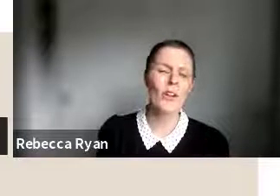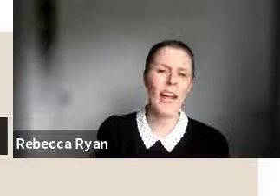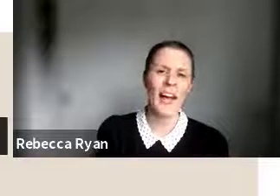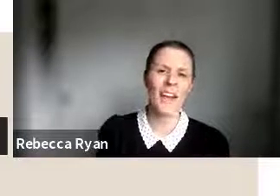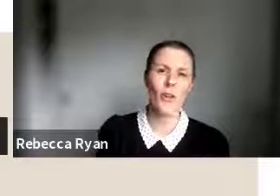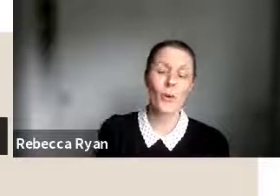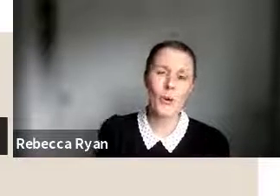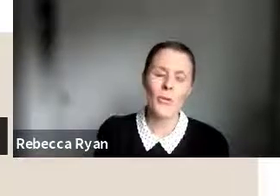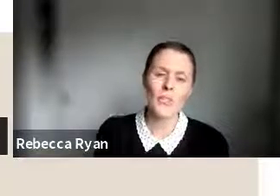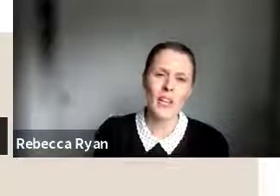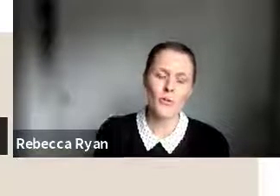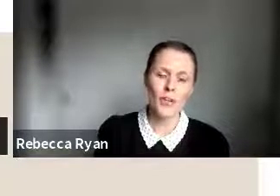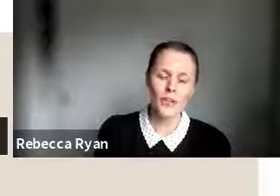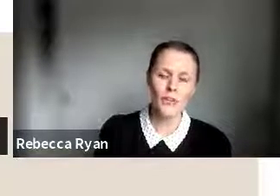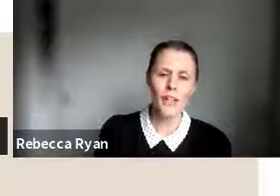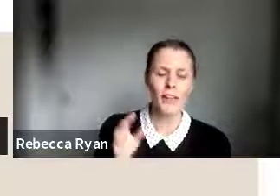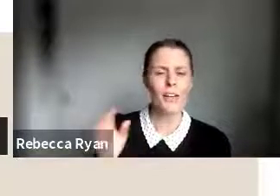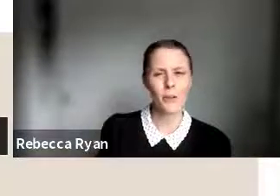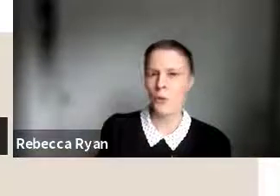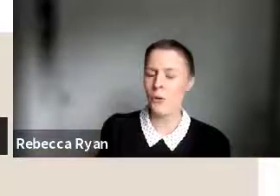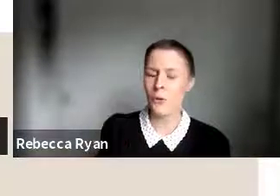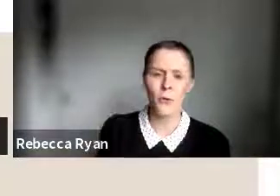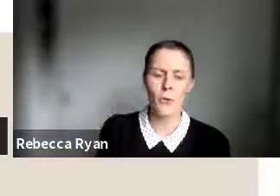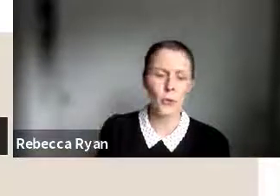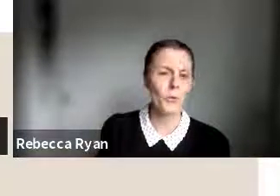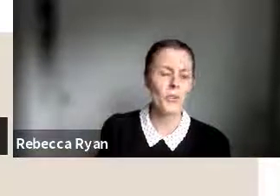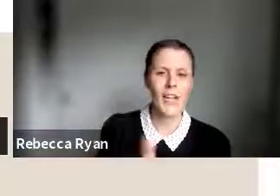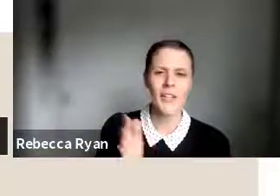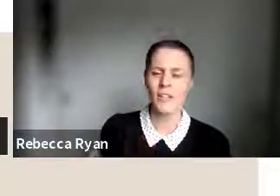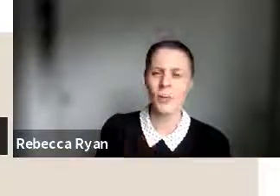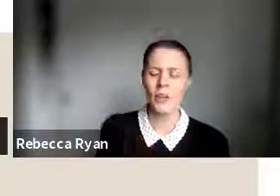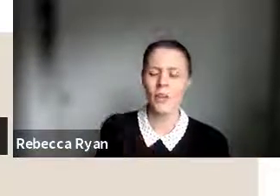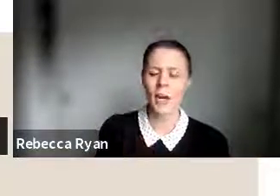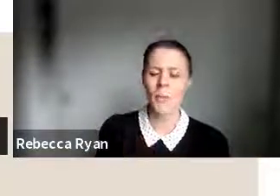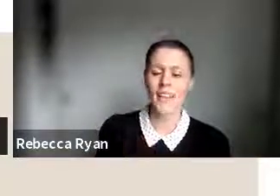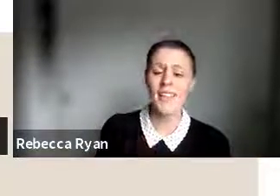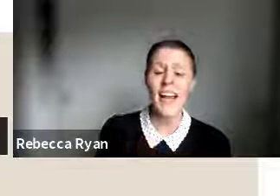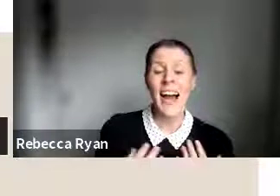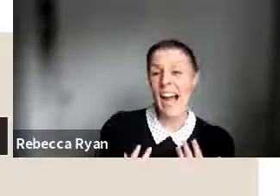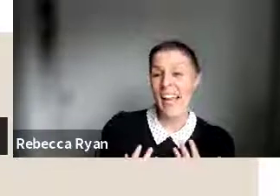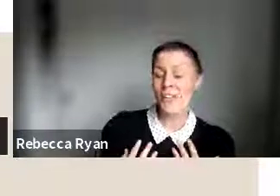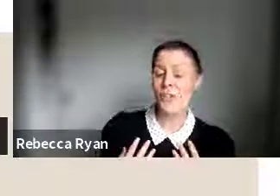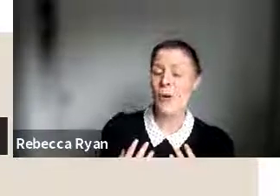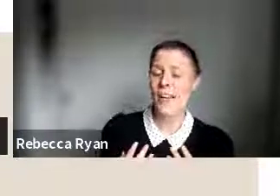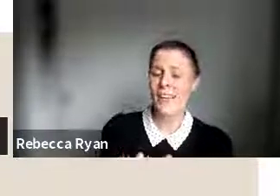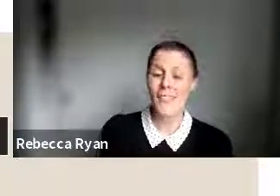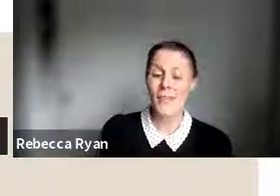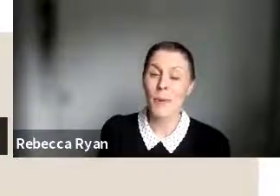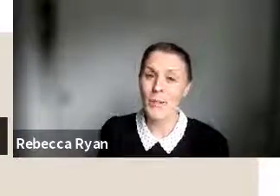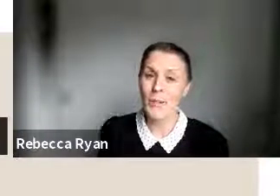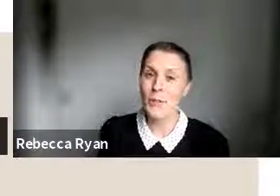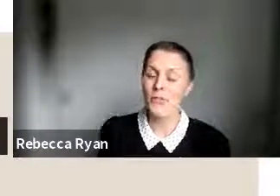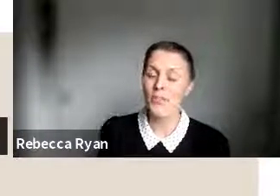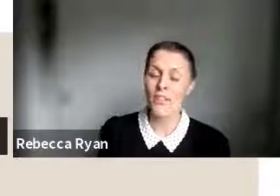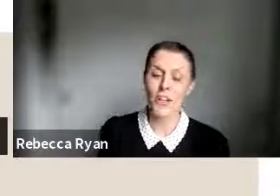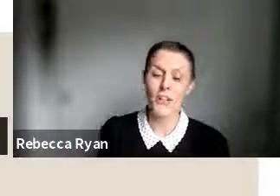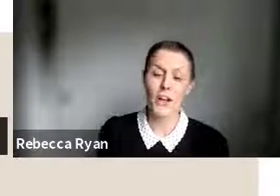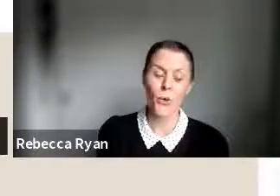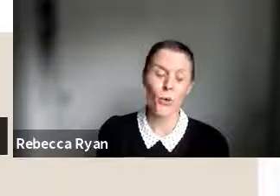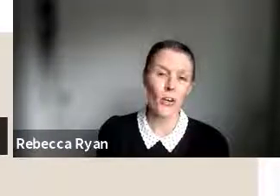can look at your own state's registry. You can Google your own state and see what they recommend. I actually quite like the bottom